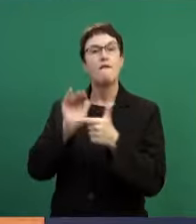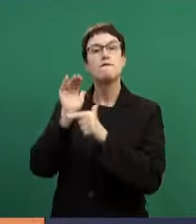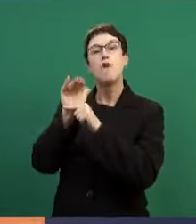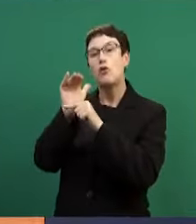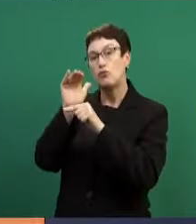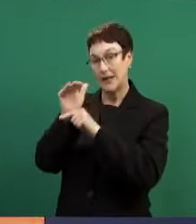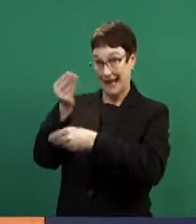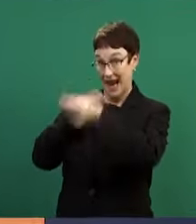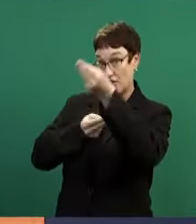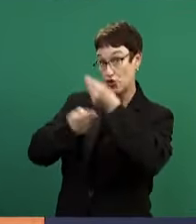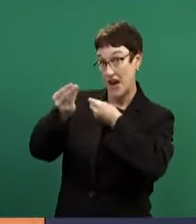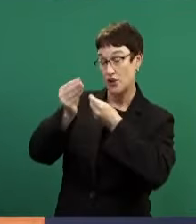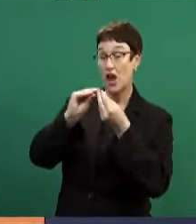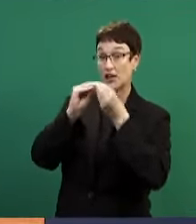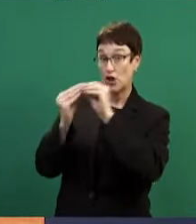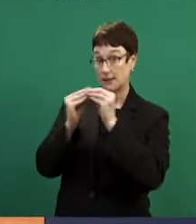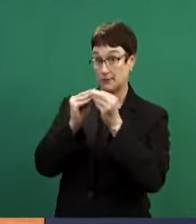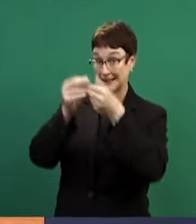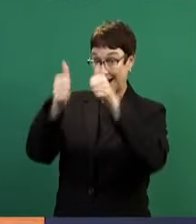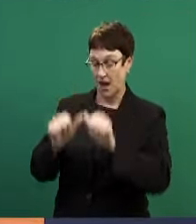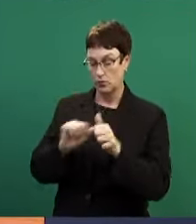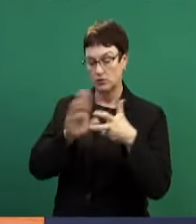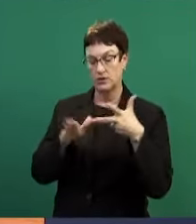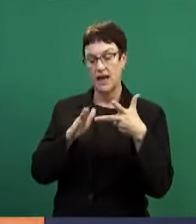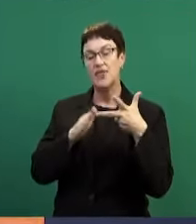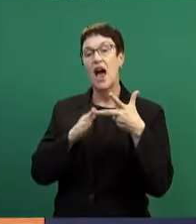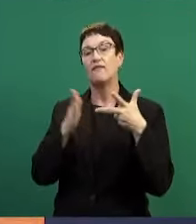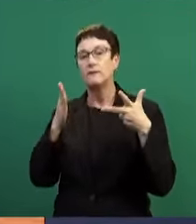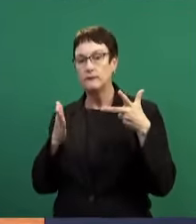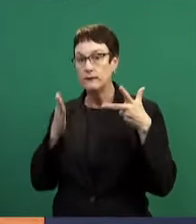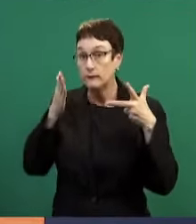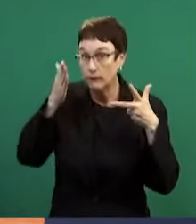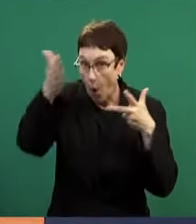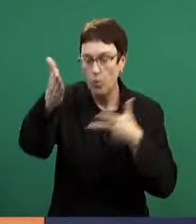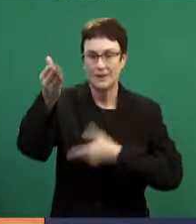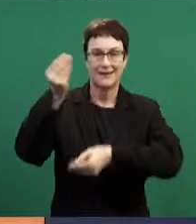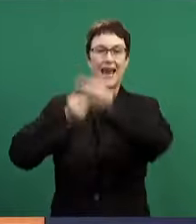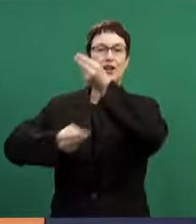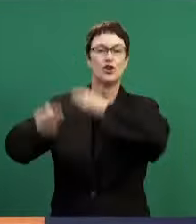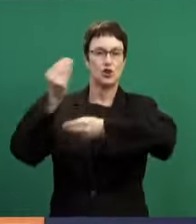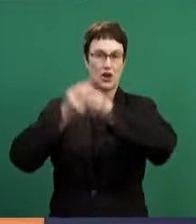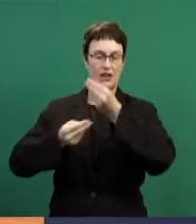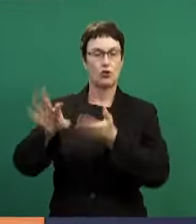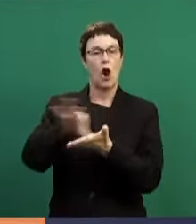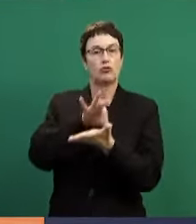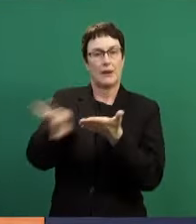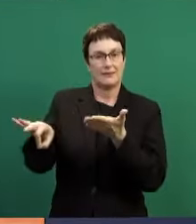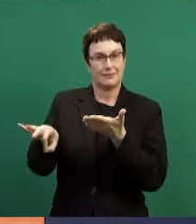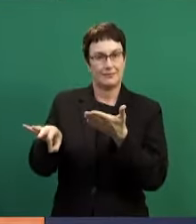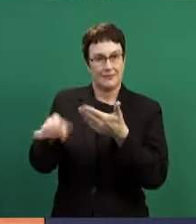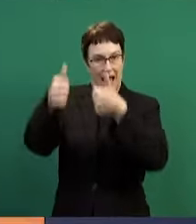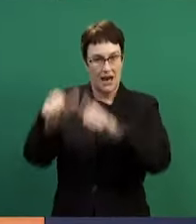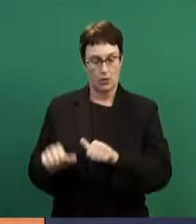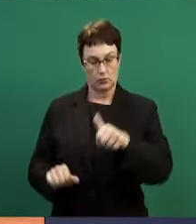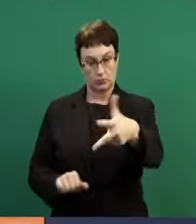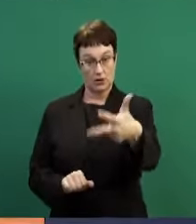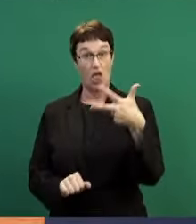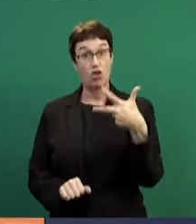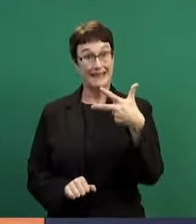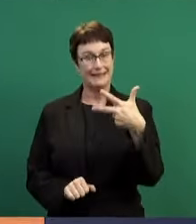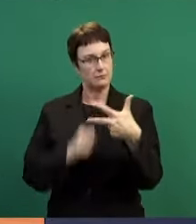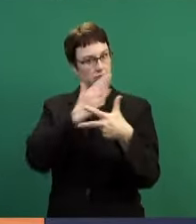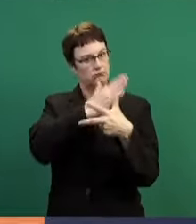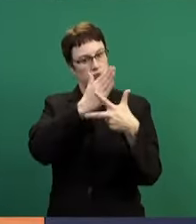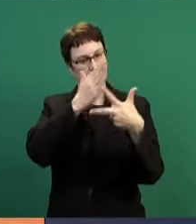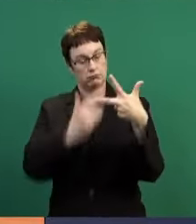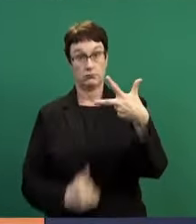adjustment account, and the forward exchange contract account. Each one of those three accounts in any